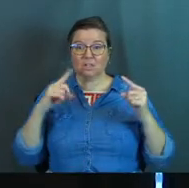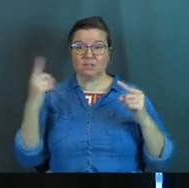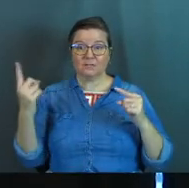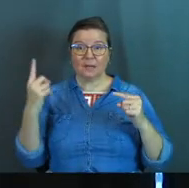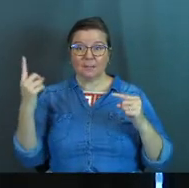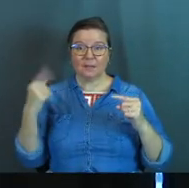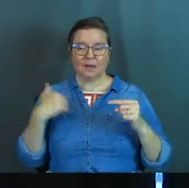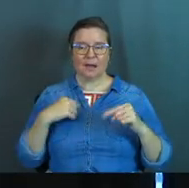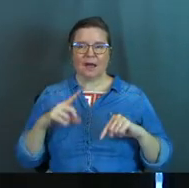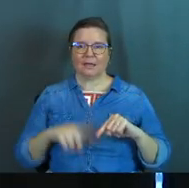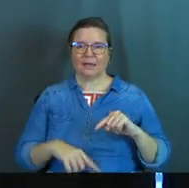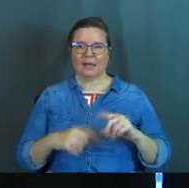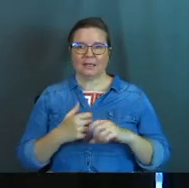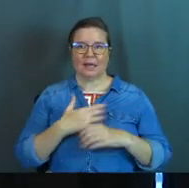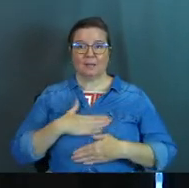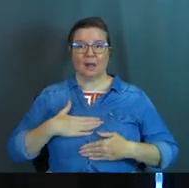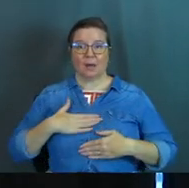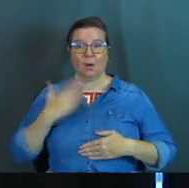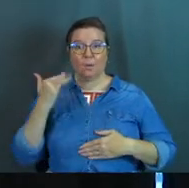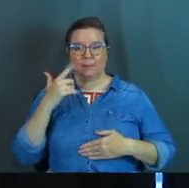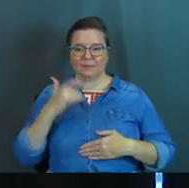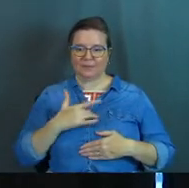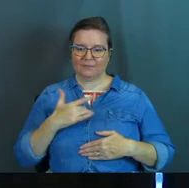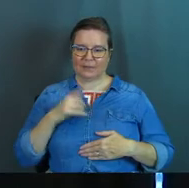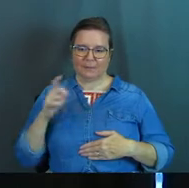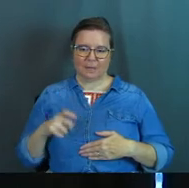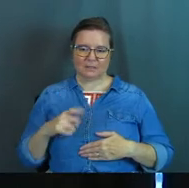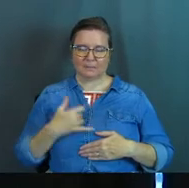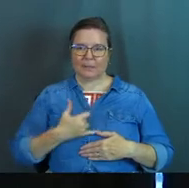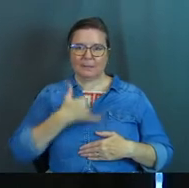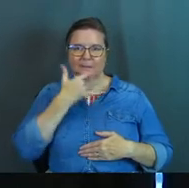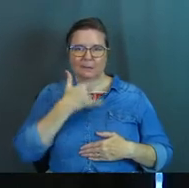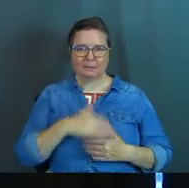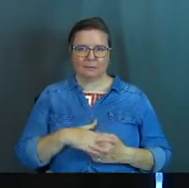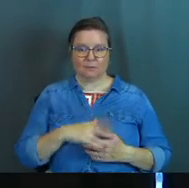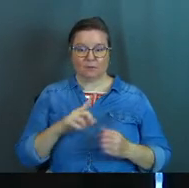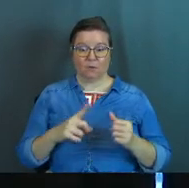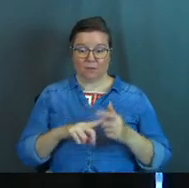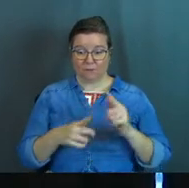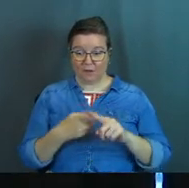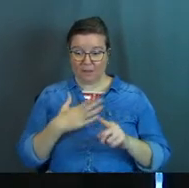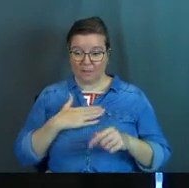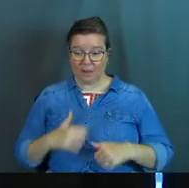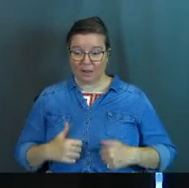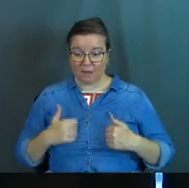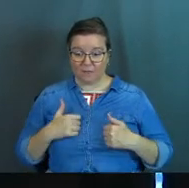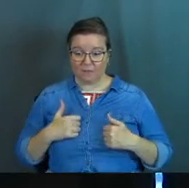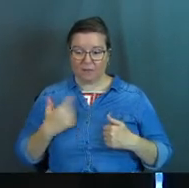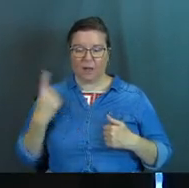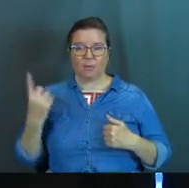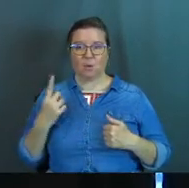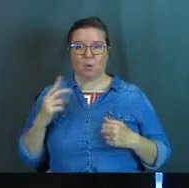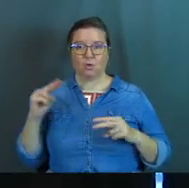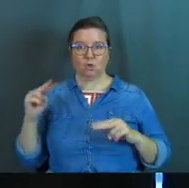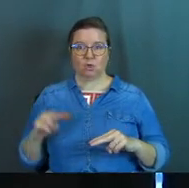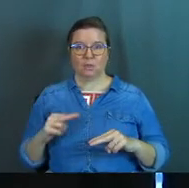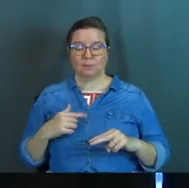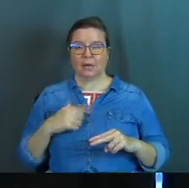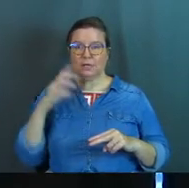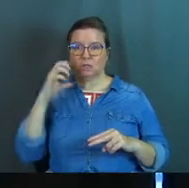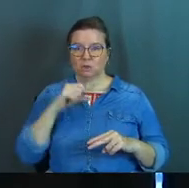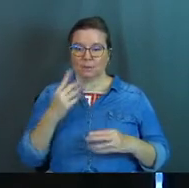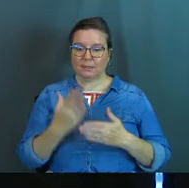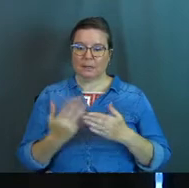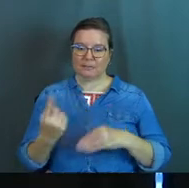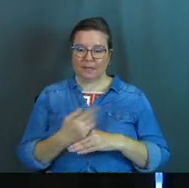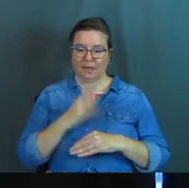achieve something, I can't get pleasure out of it because I feel like it must be a mistake. For the friends that are in my life, I'm always looking at them and assuming